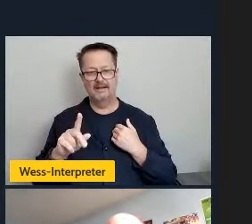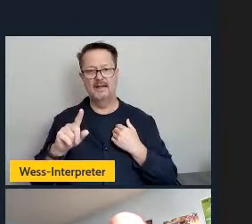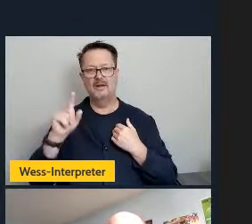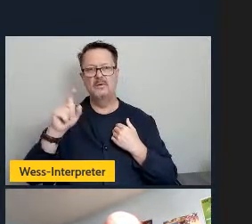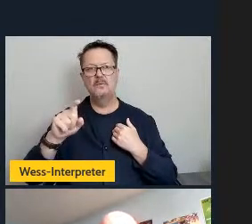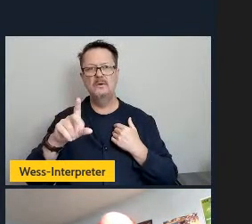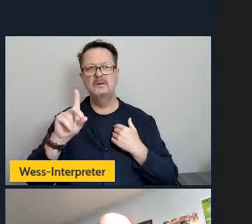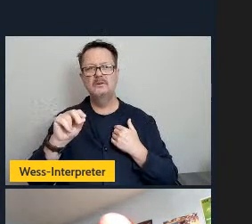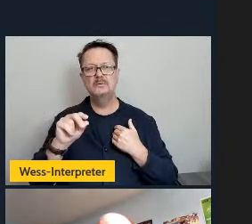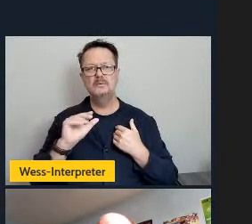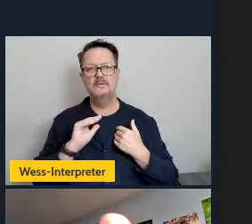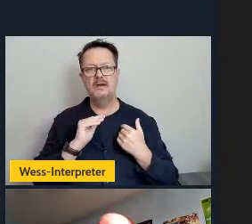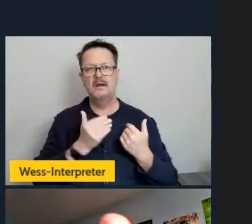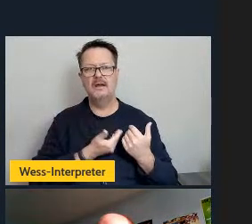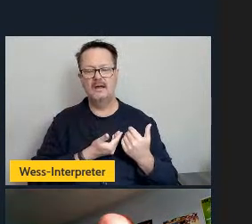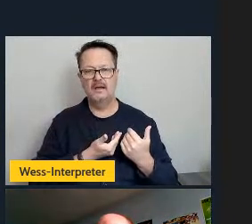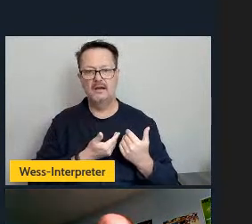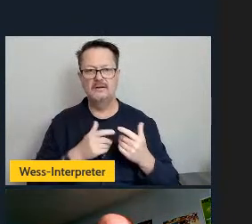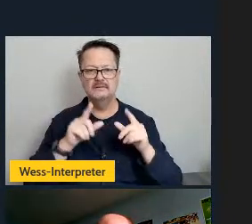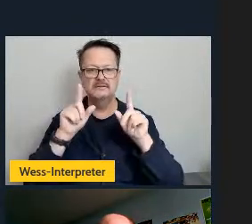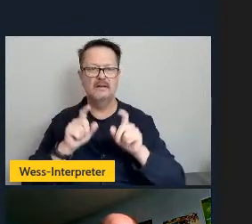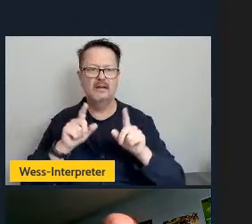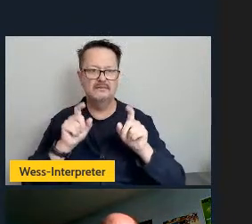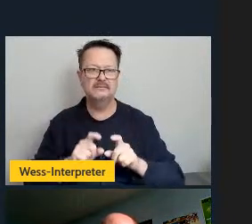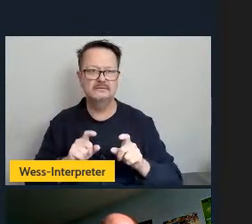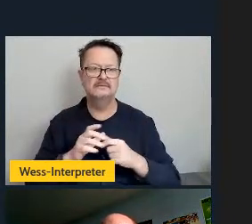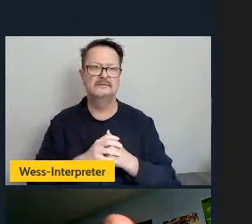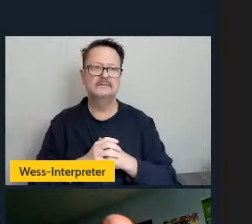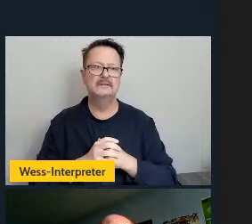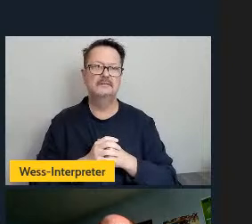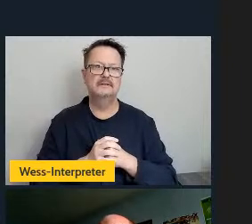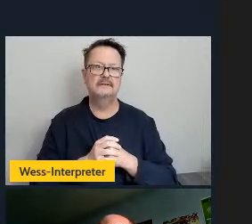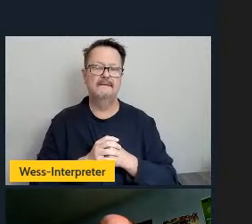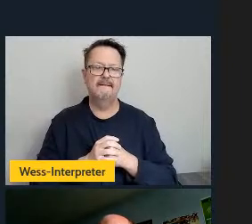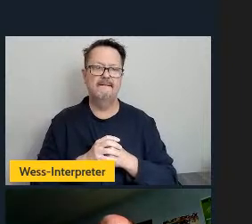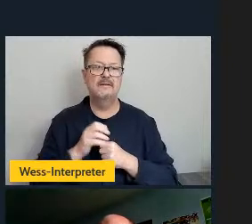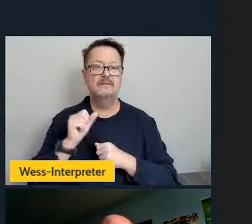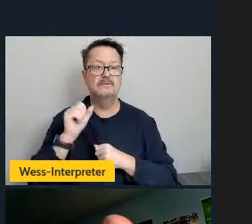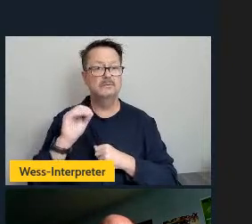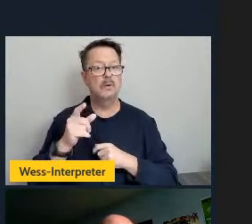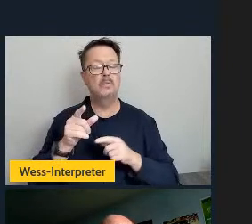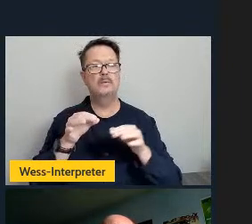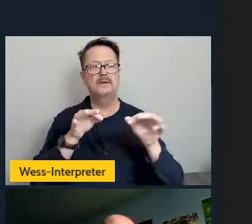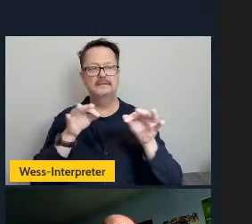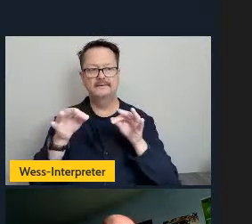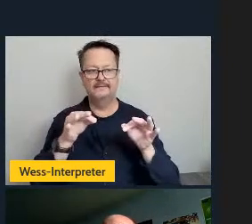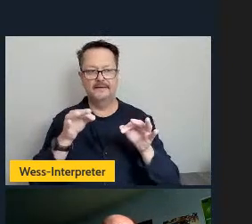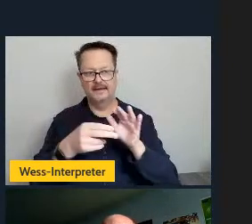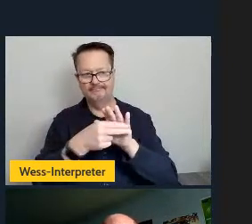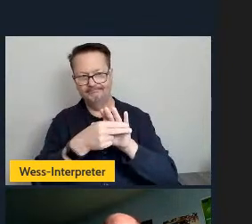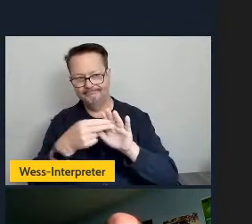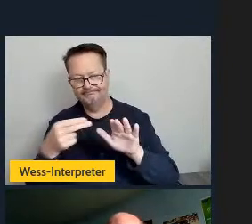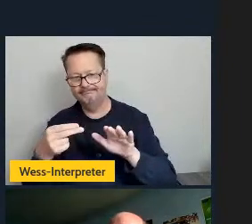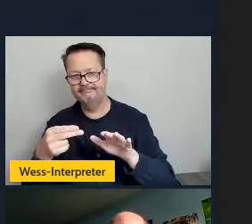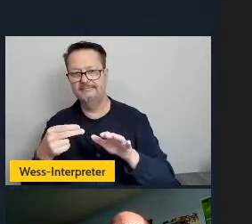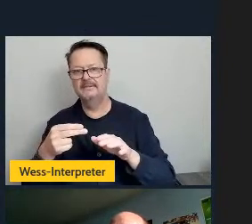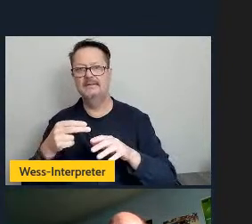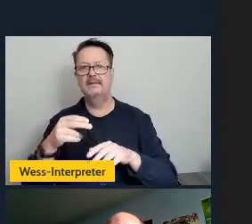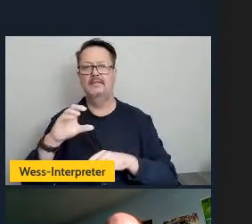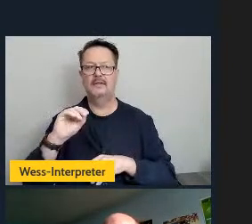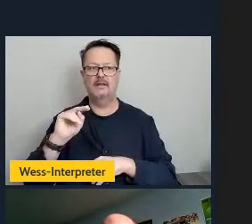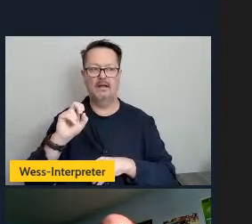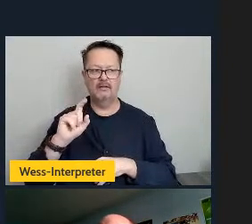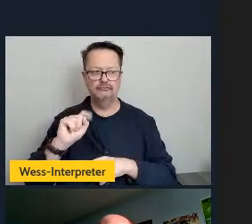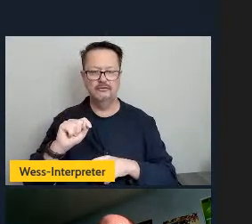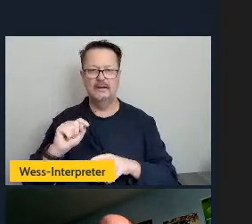our system under test. So we define our construct, and I'll just add the import to